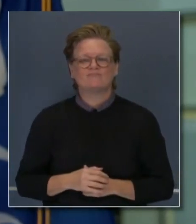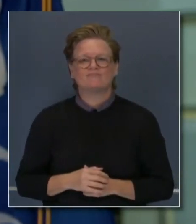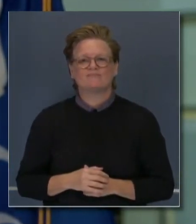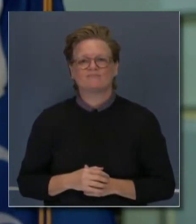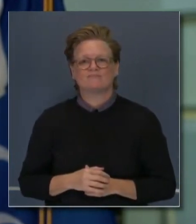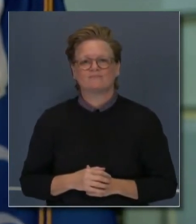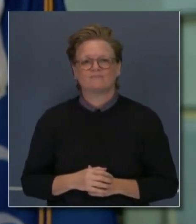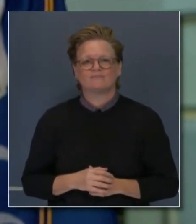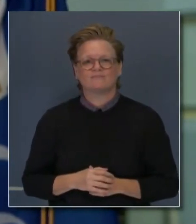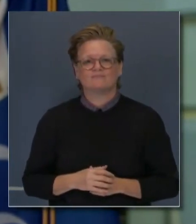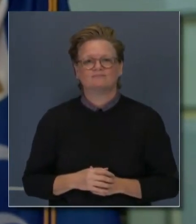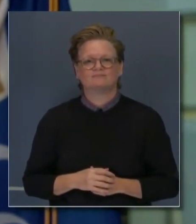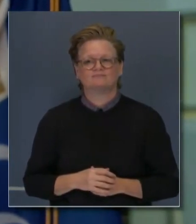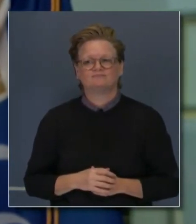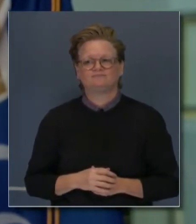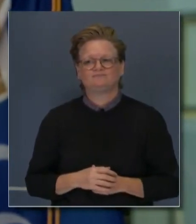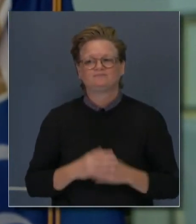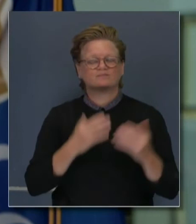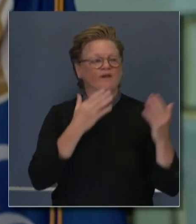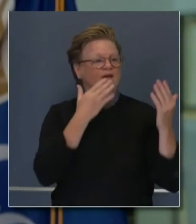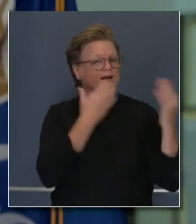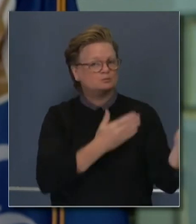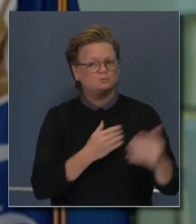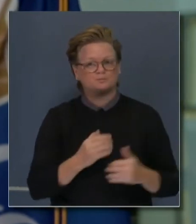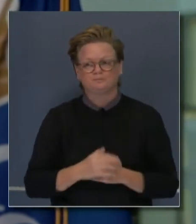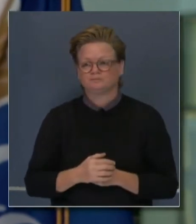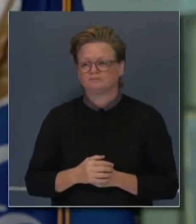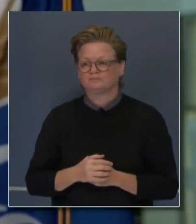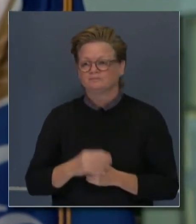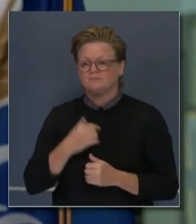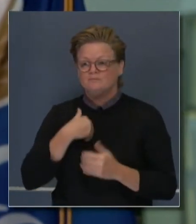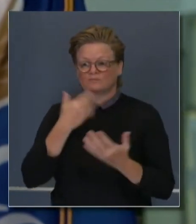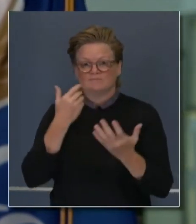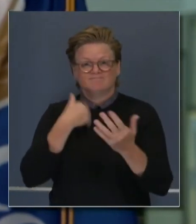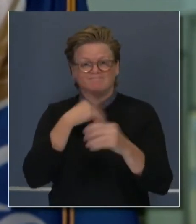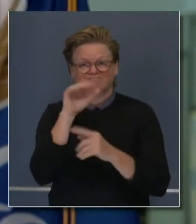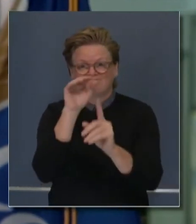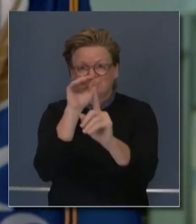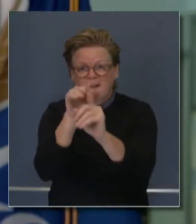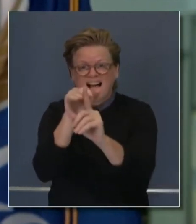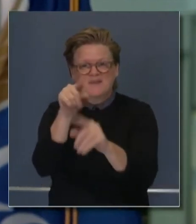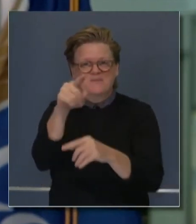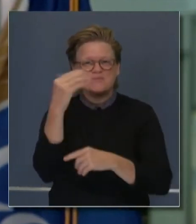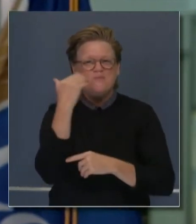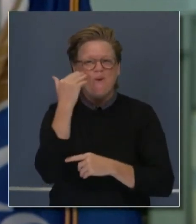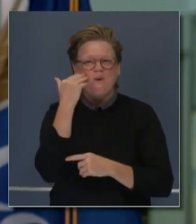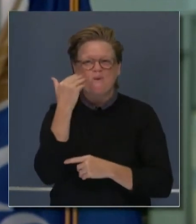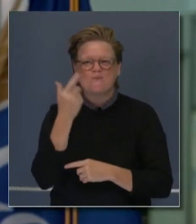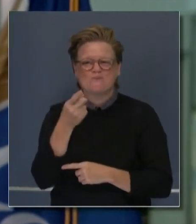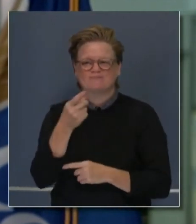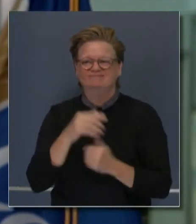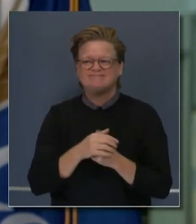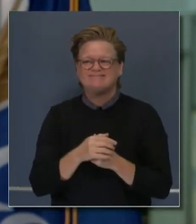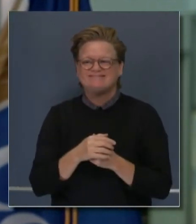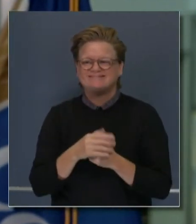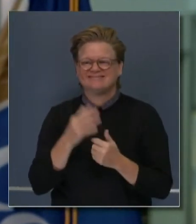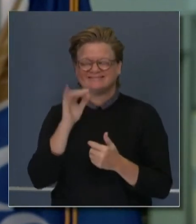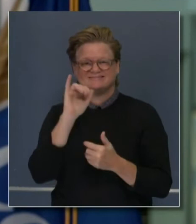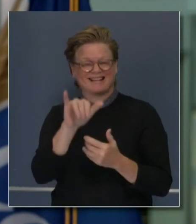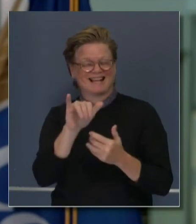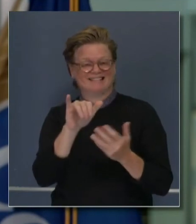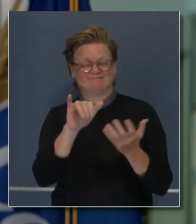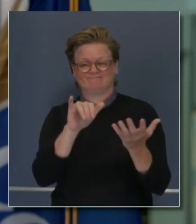And again, I just want to remind everybody what you know well, and that is the dynamic nature of these lists, where people